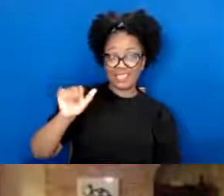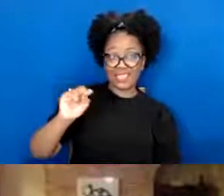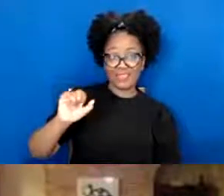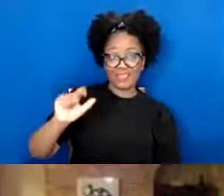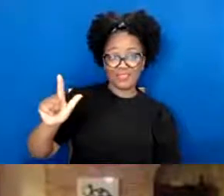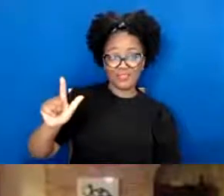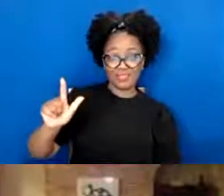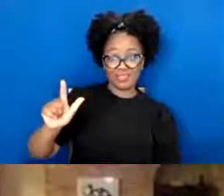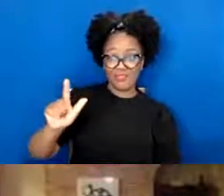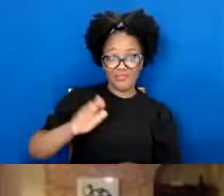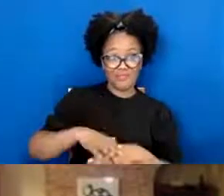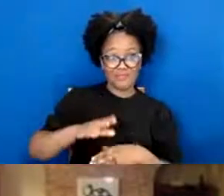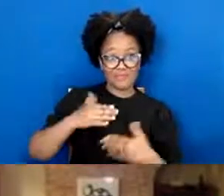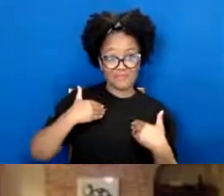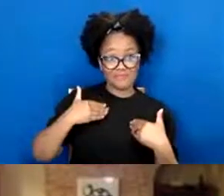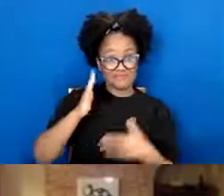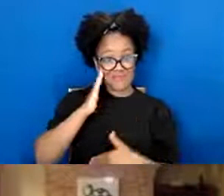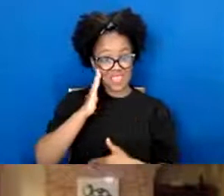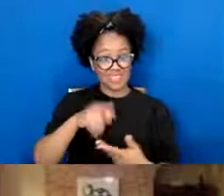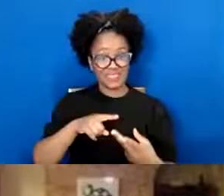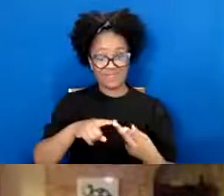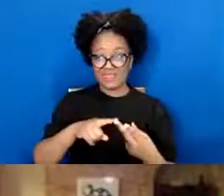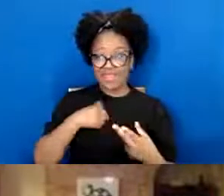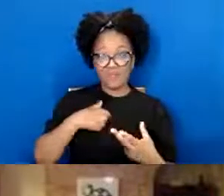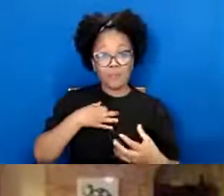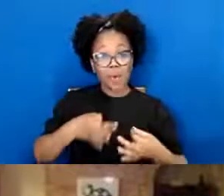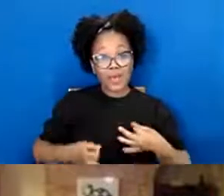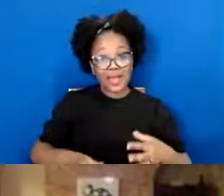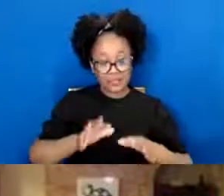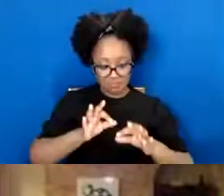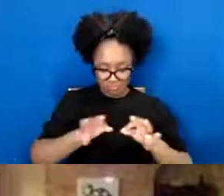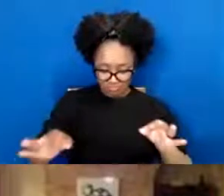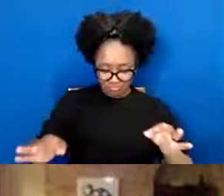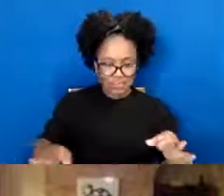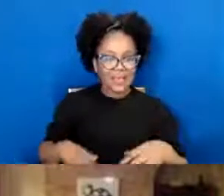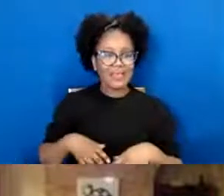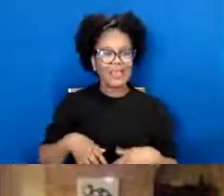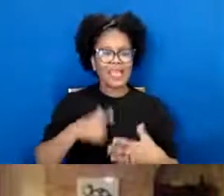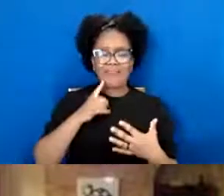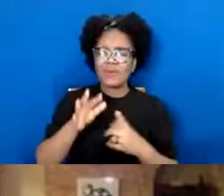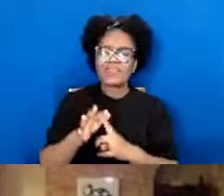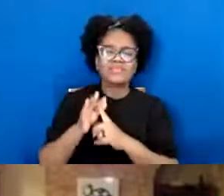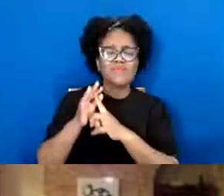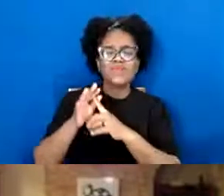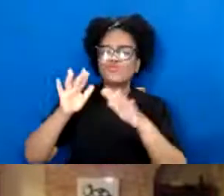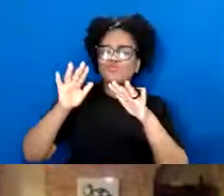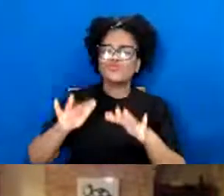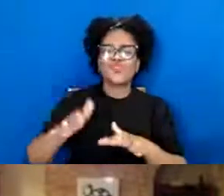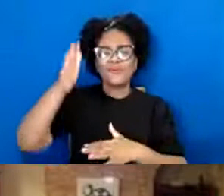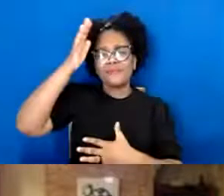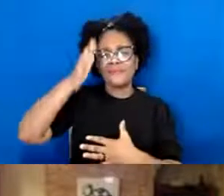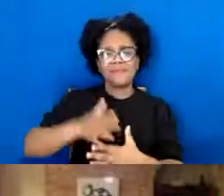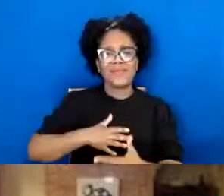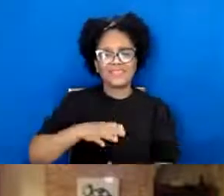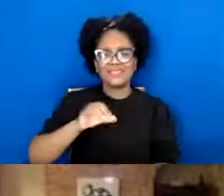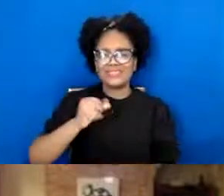now have polka dots on them. I have my special snowman flannel sheets. Yes. And they're just my own comforting sheets that